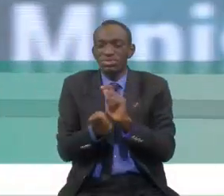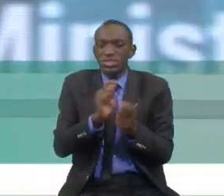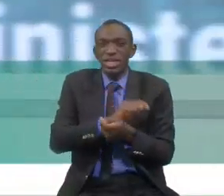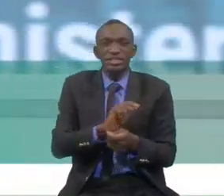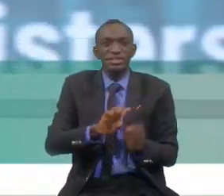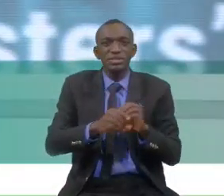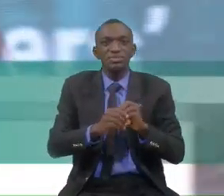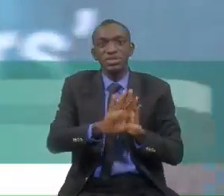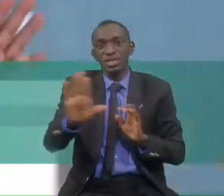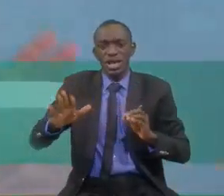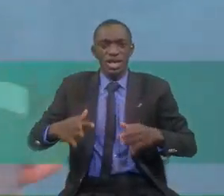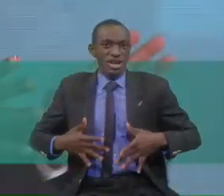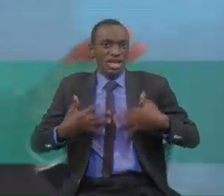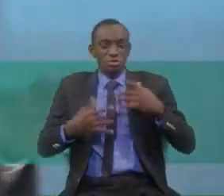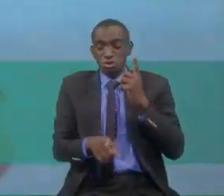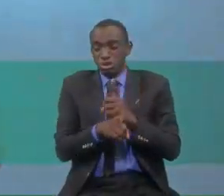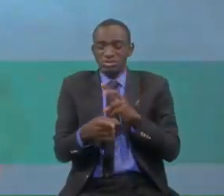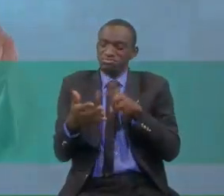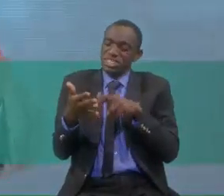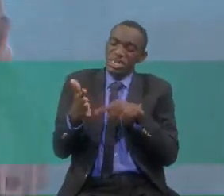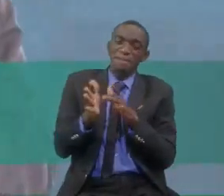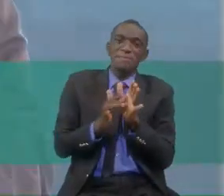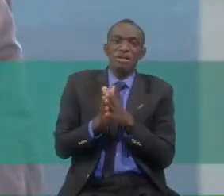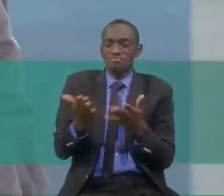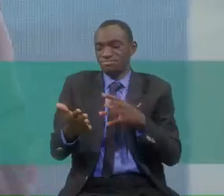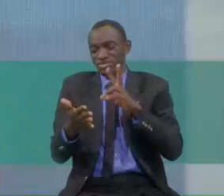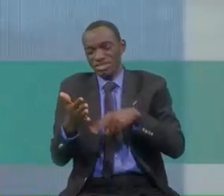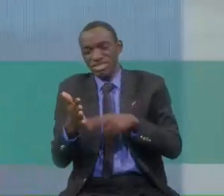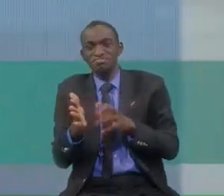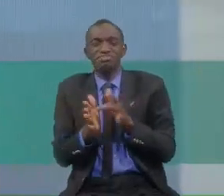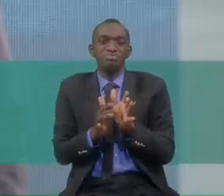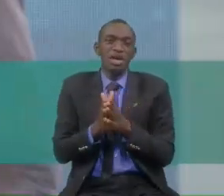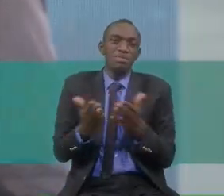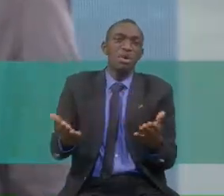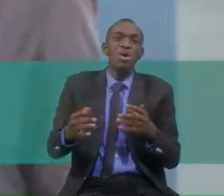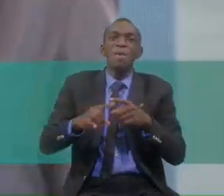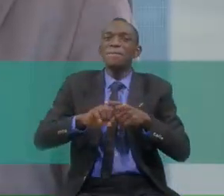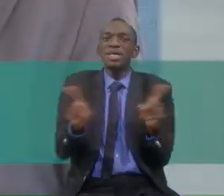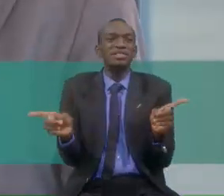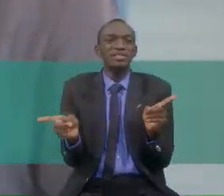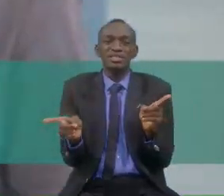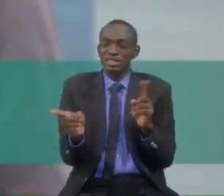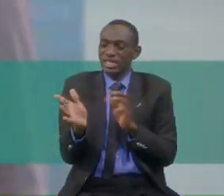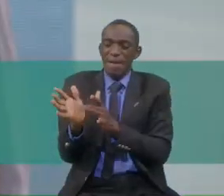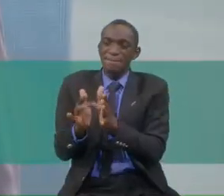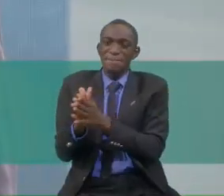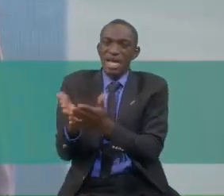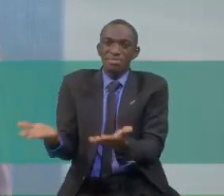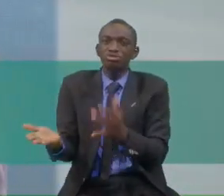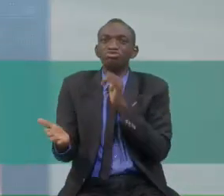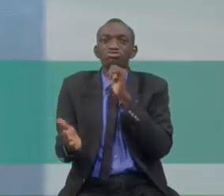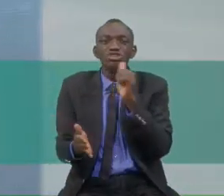read, they read the Bible. But the Bible does not